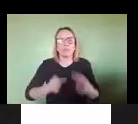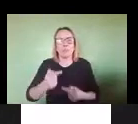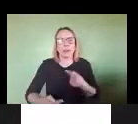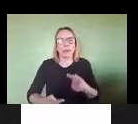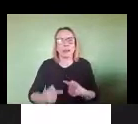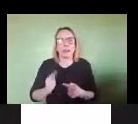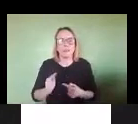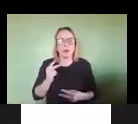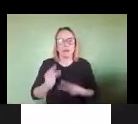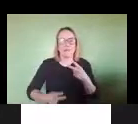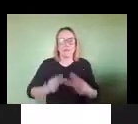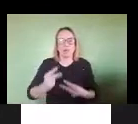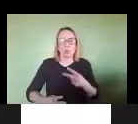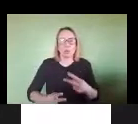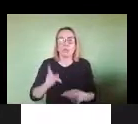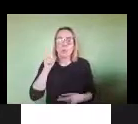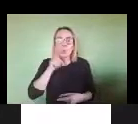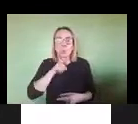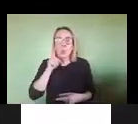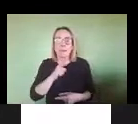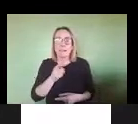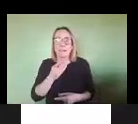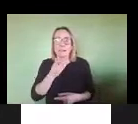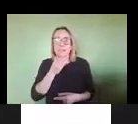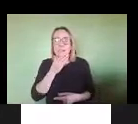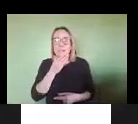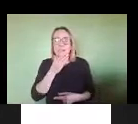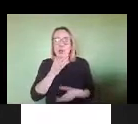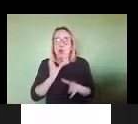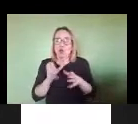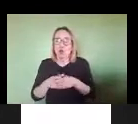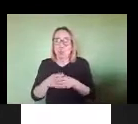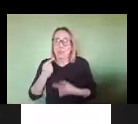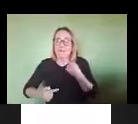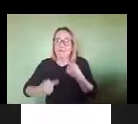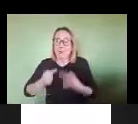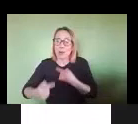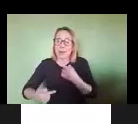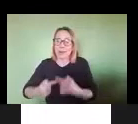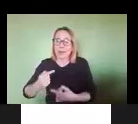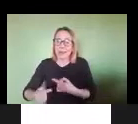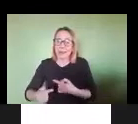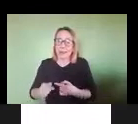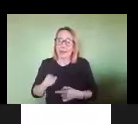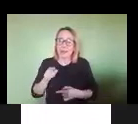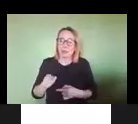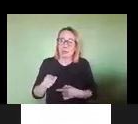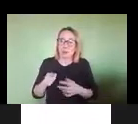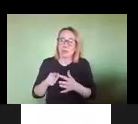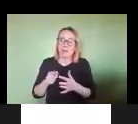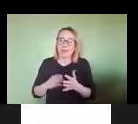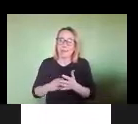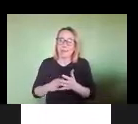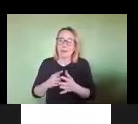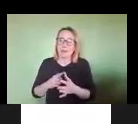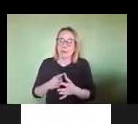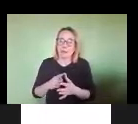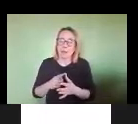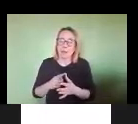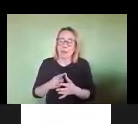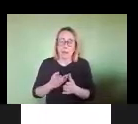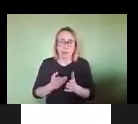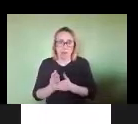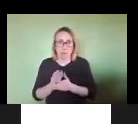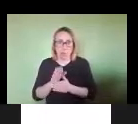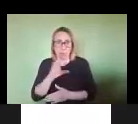Yeah. They've got the women's group every week, like you and Emma, and Is that through Zoom,